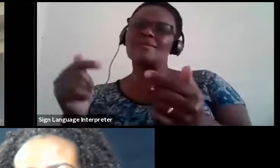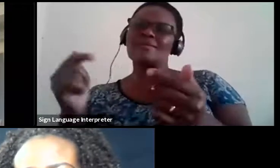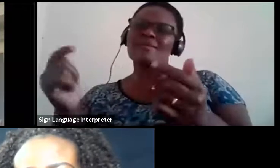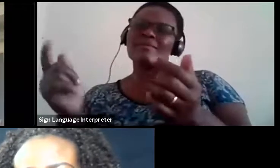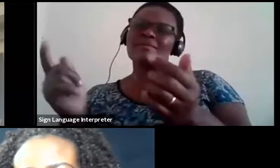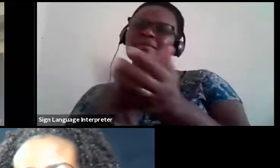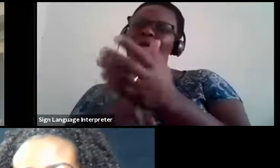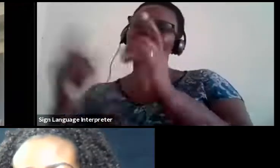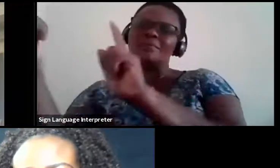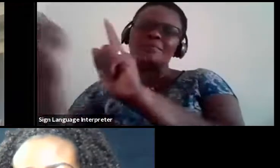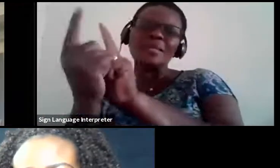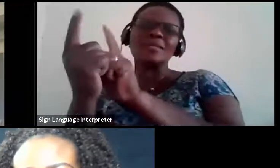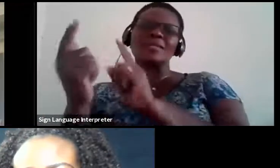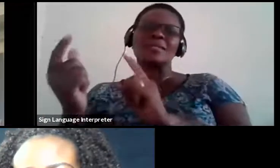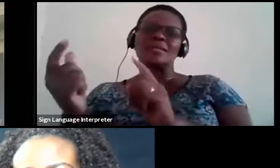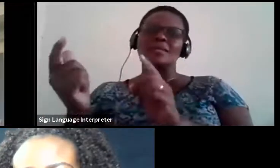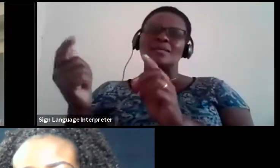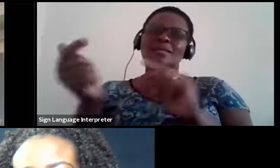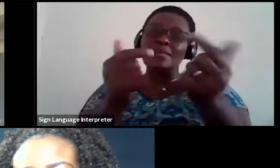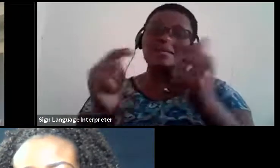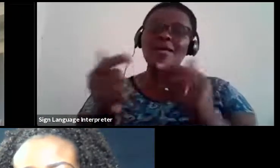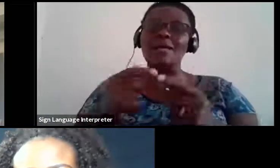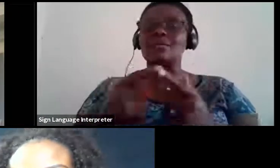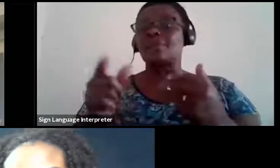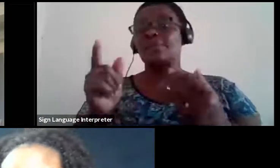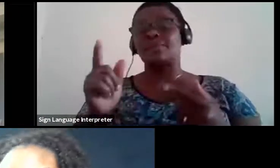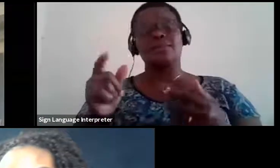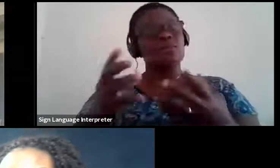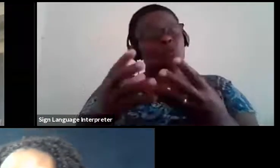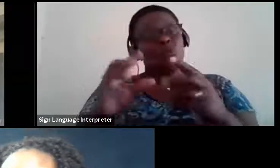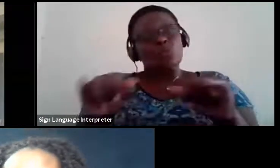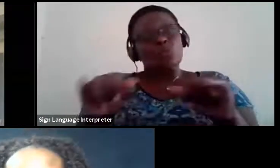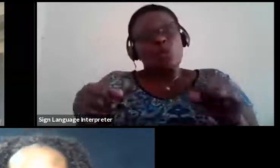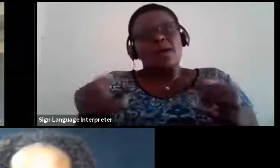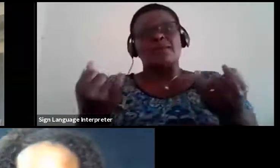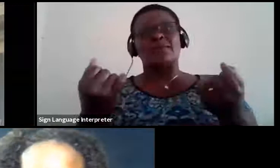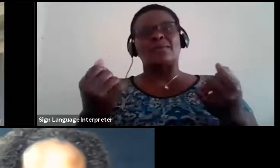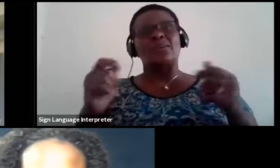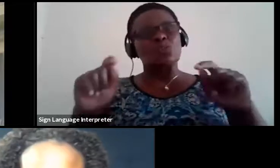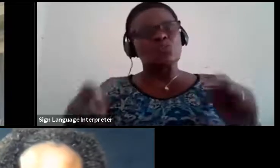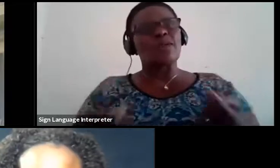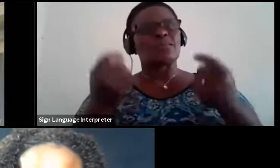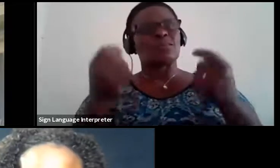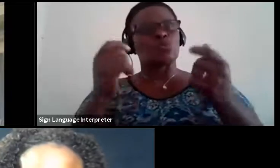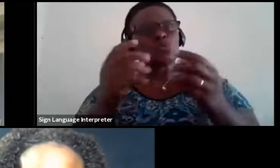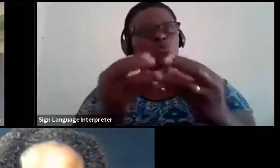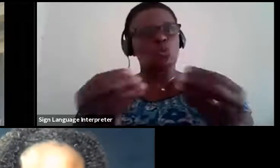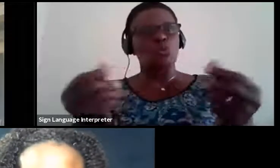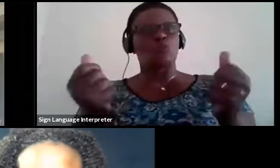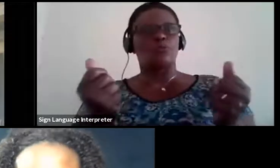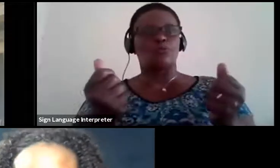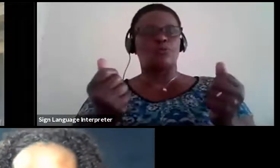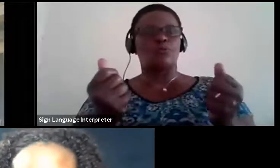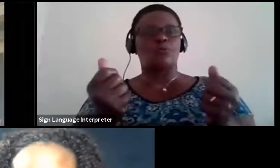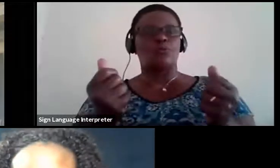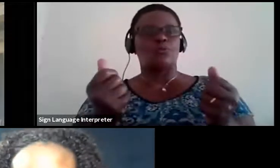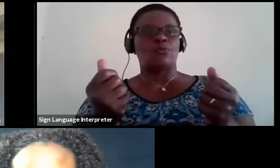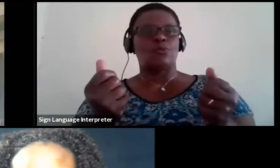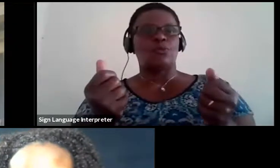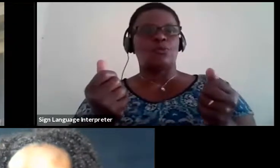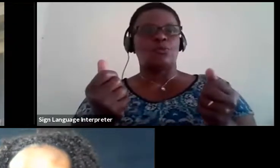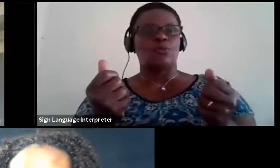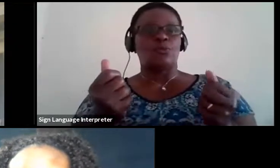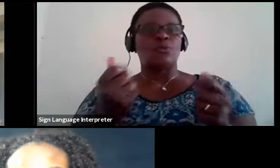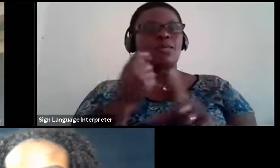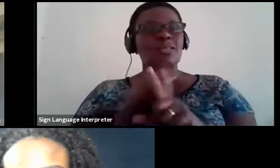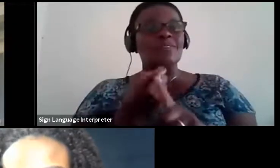difficult conversations of involving the general mainstream society in